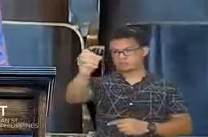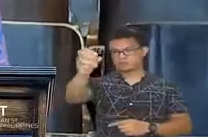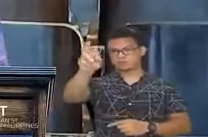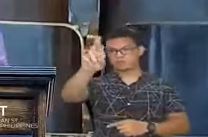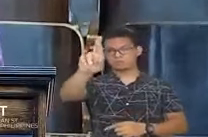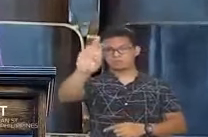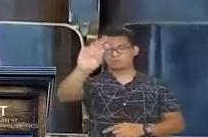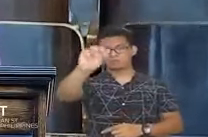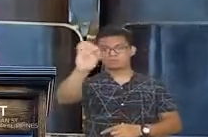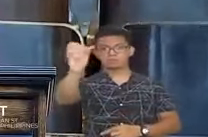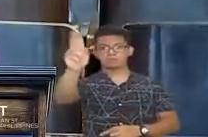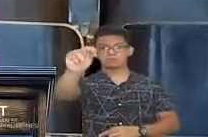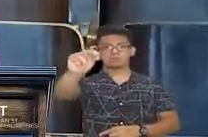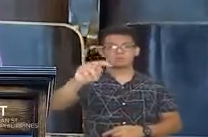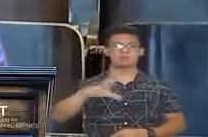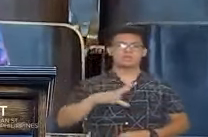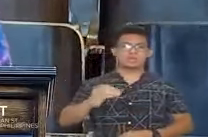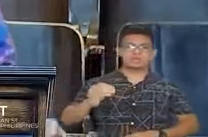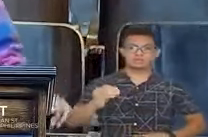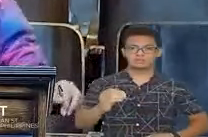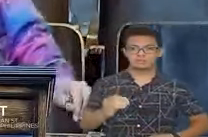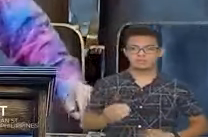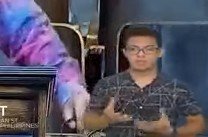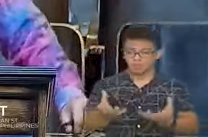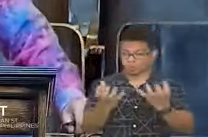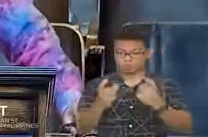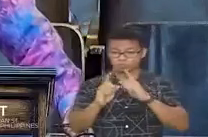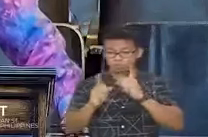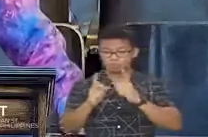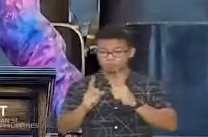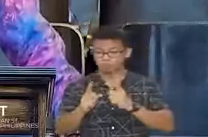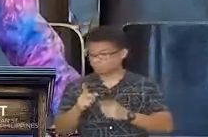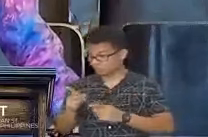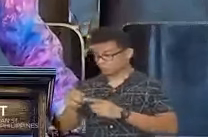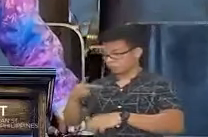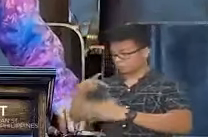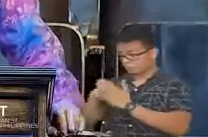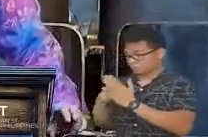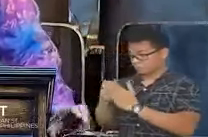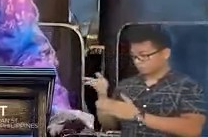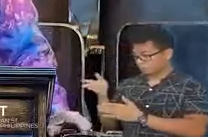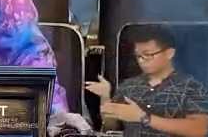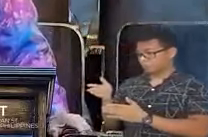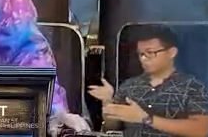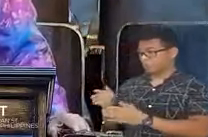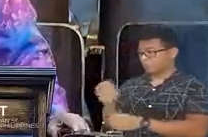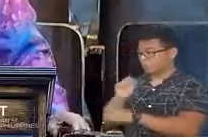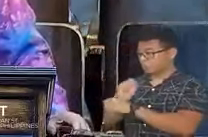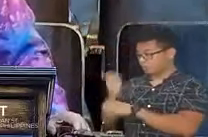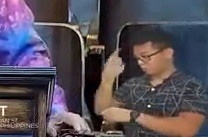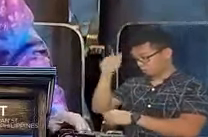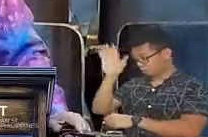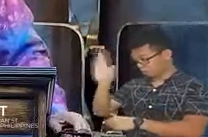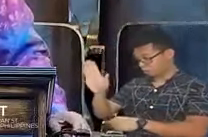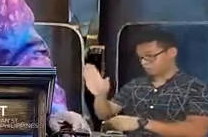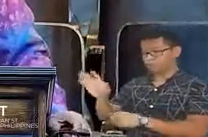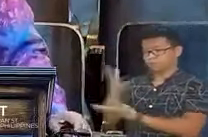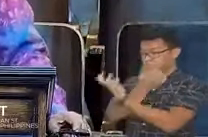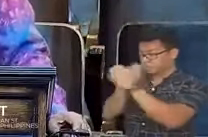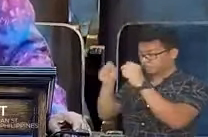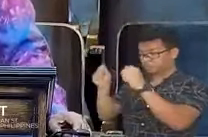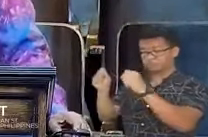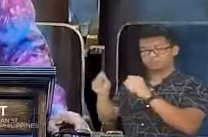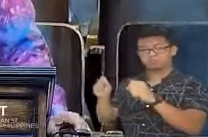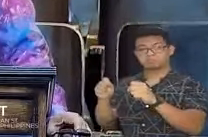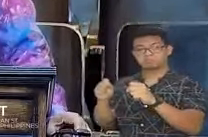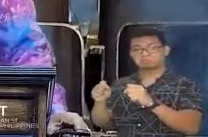to me. I let them talk for a while. And I said, you mean you are working for your salvation? He said,